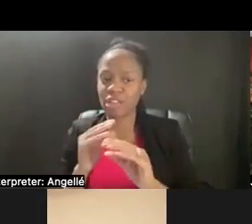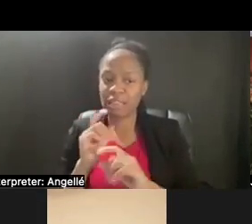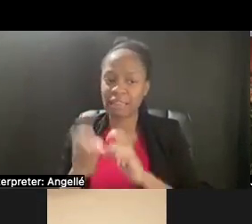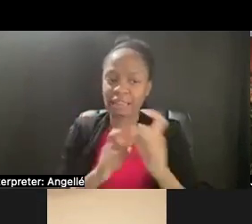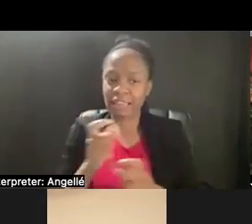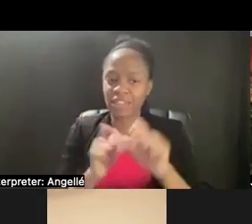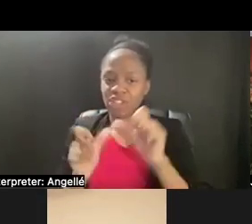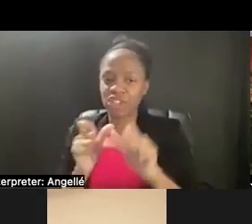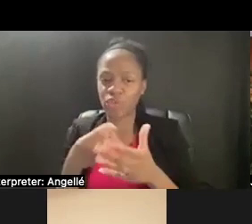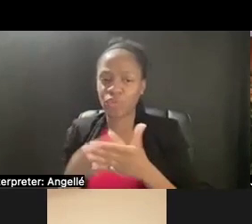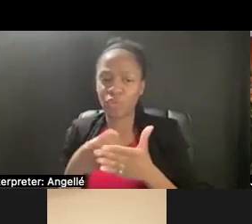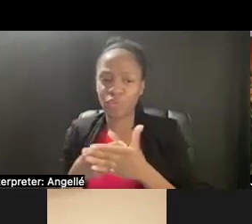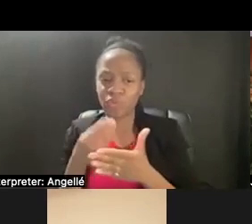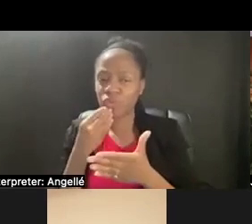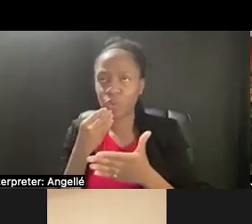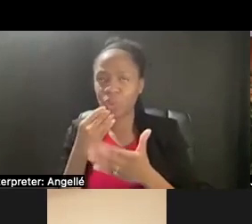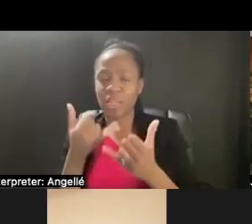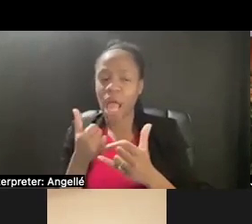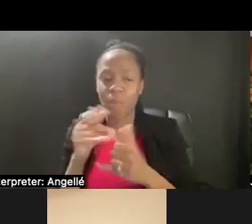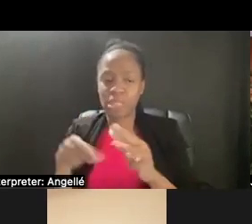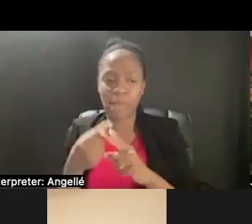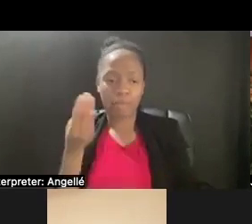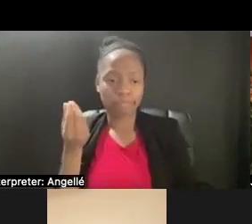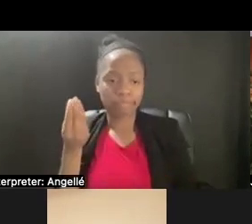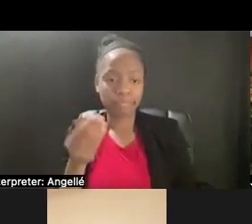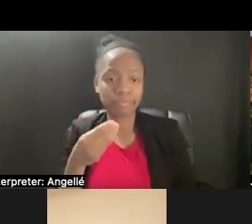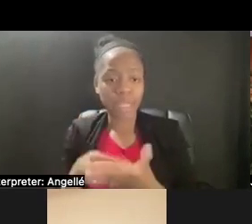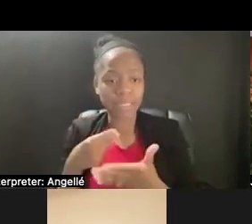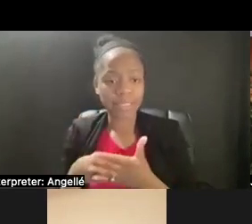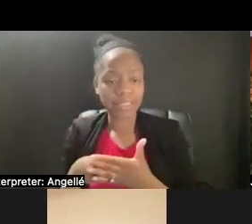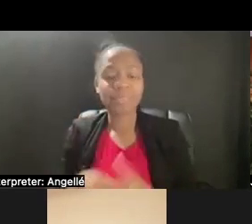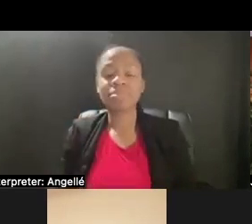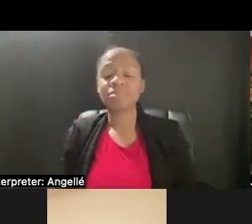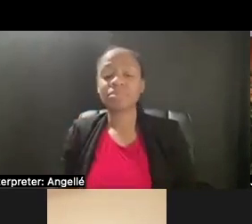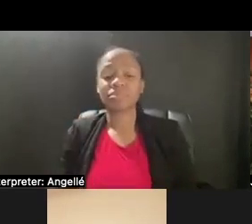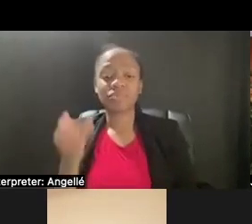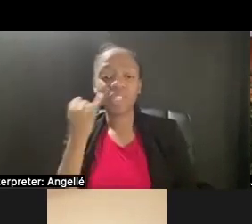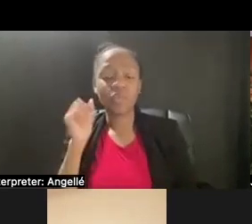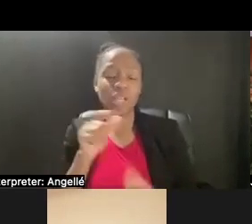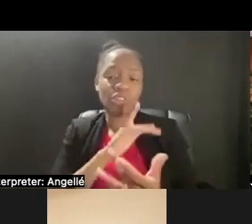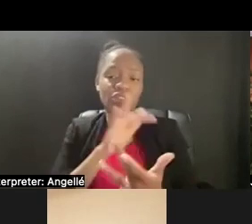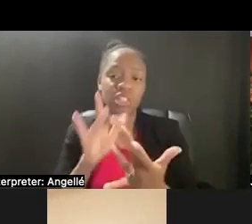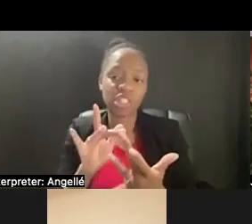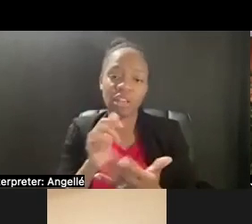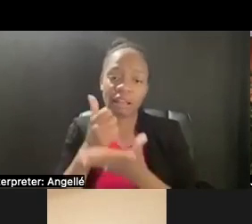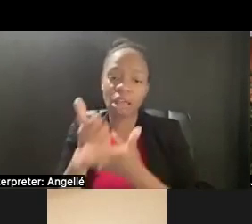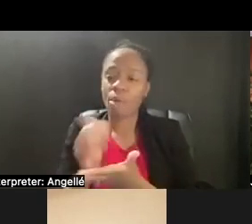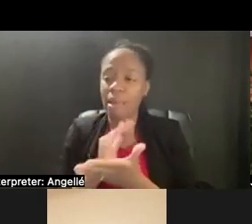about this. It's about the money. And so if we can reach out and reach a helping hand to our neighbors, I